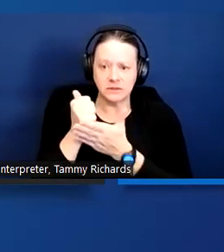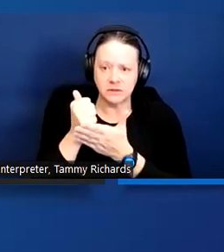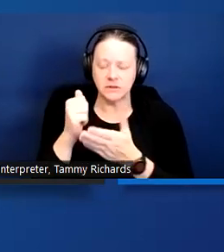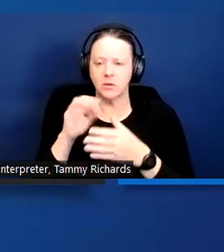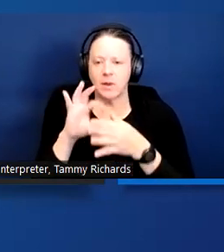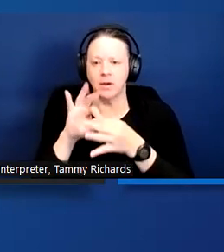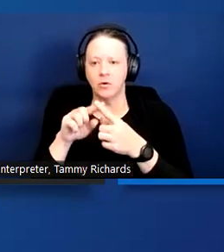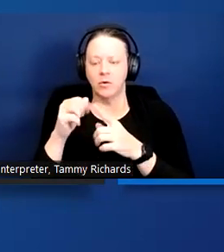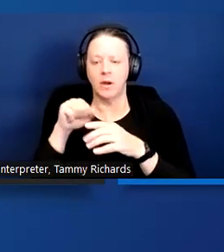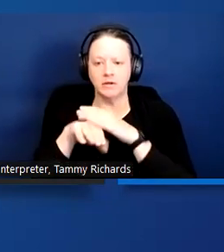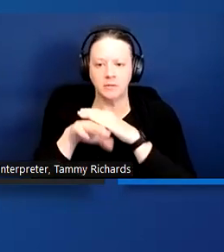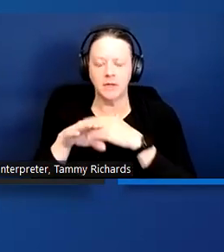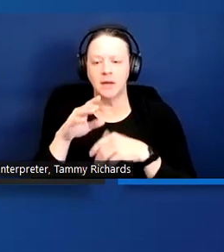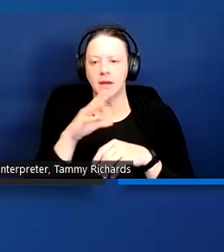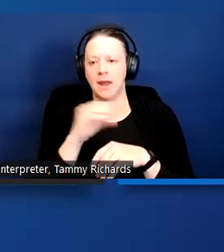also